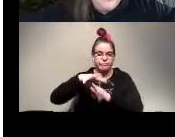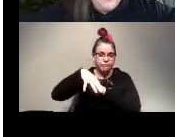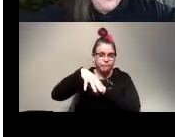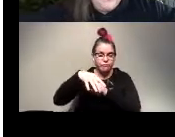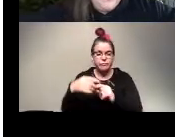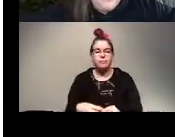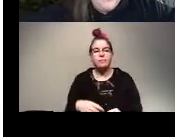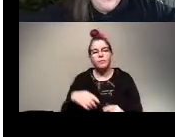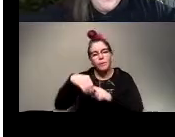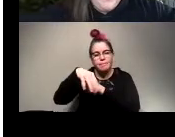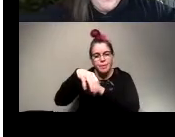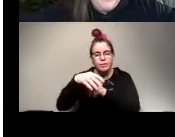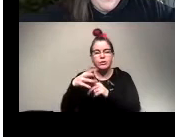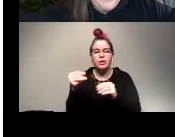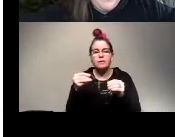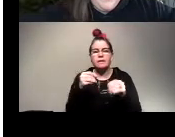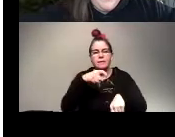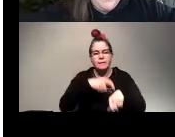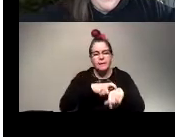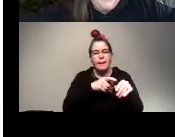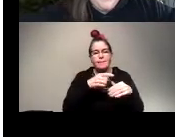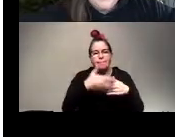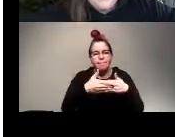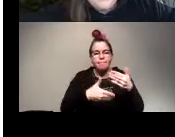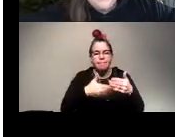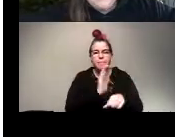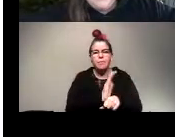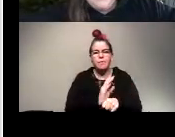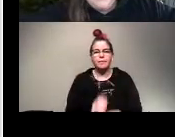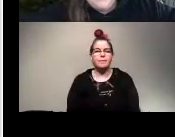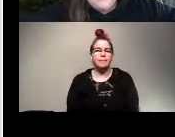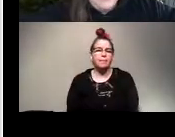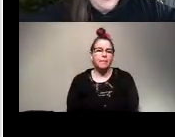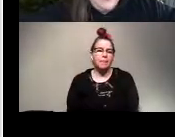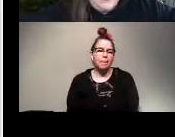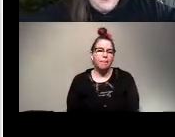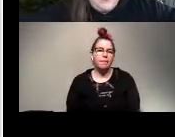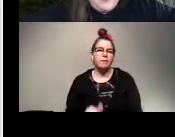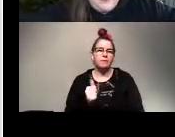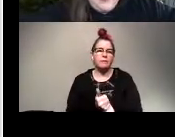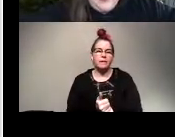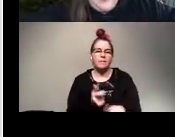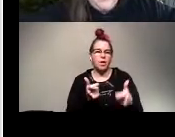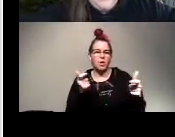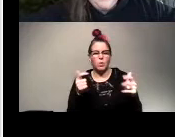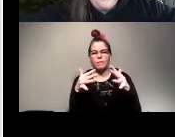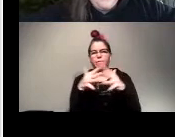take pictures and assemble a time-lapse movie. And we set it up like this giant football field, except